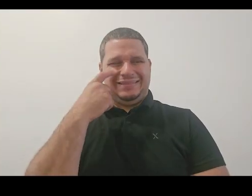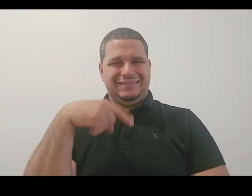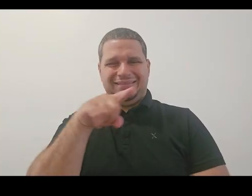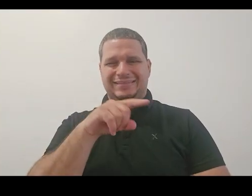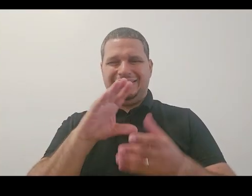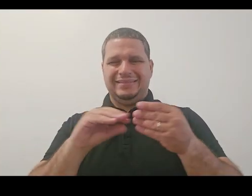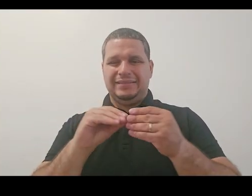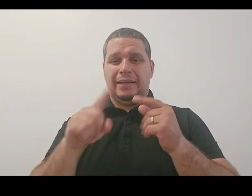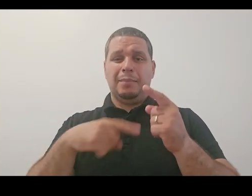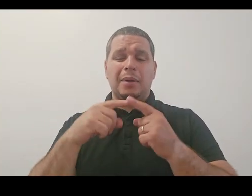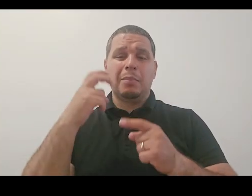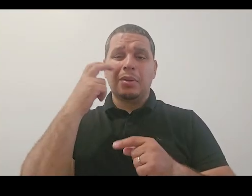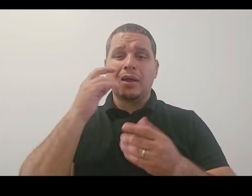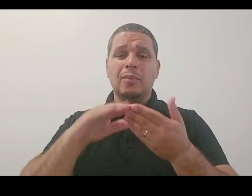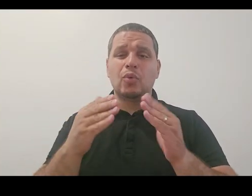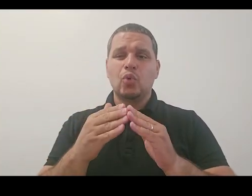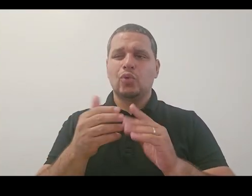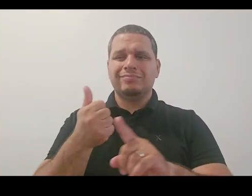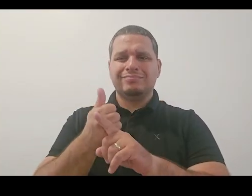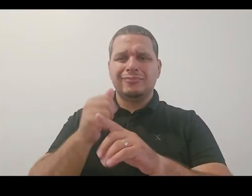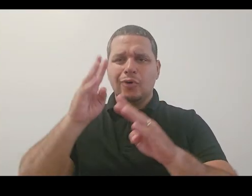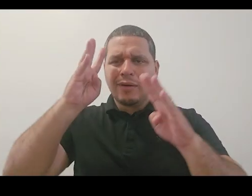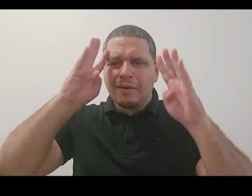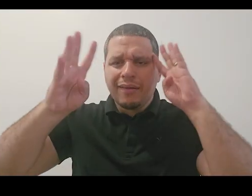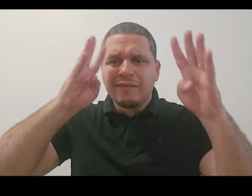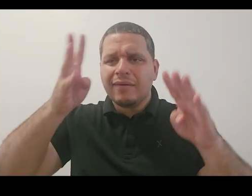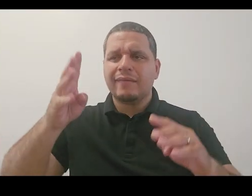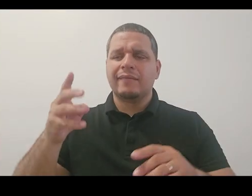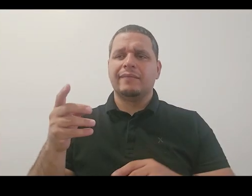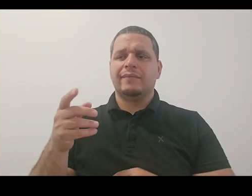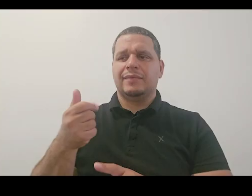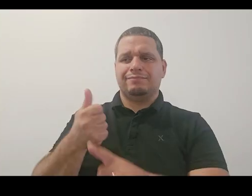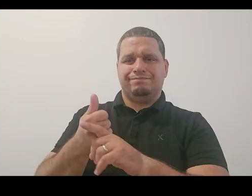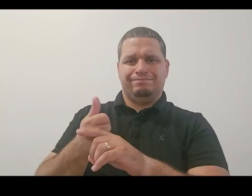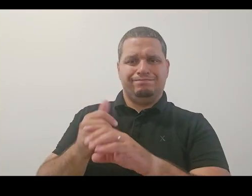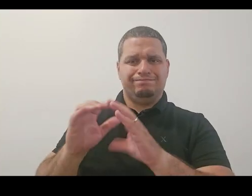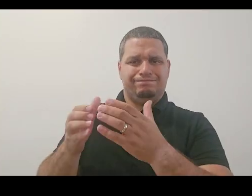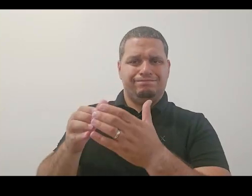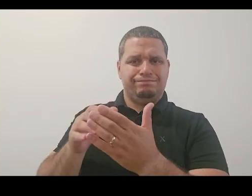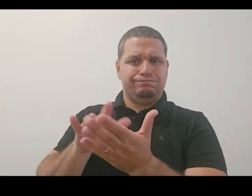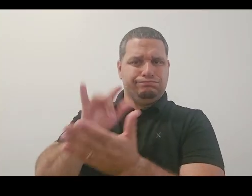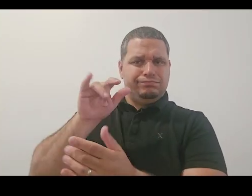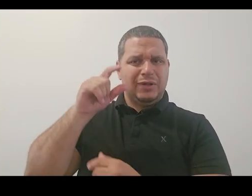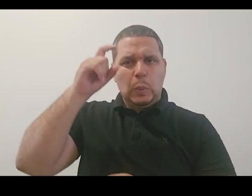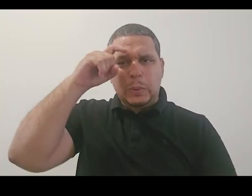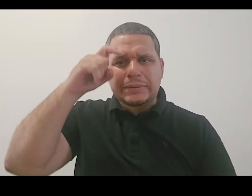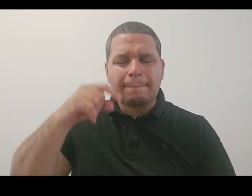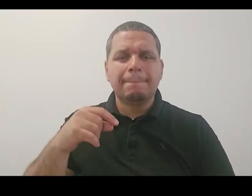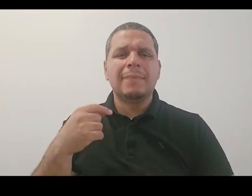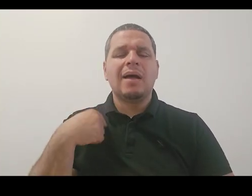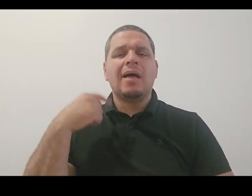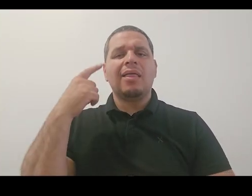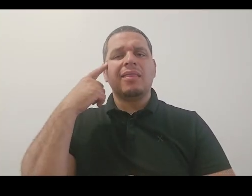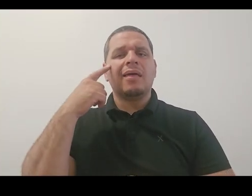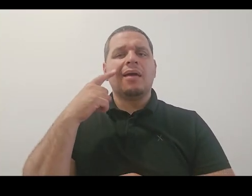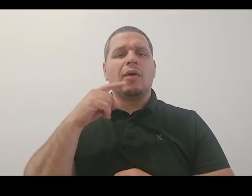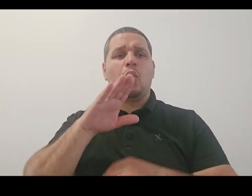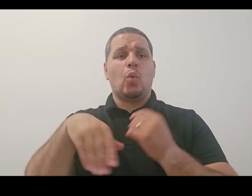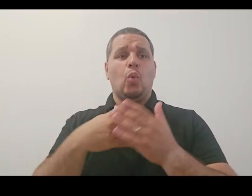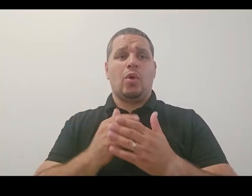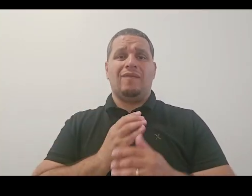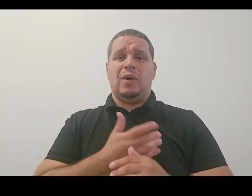Black community being innovative, like being a source of wisdom. And I think in all of our tech and